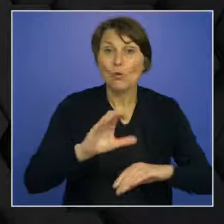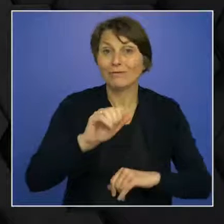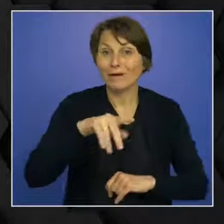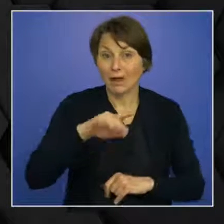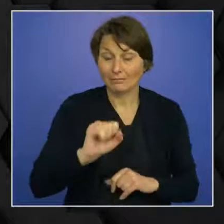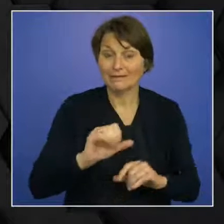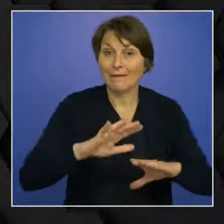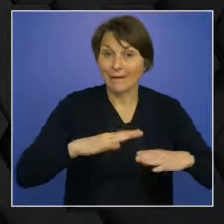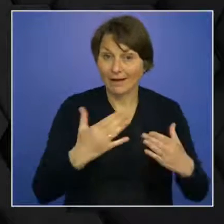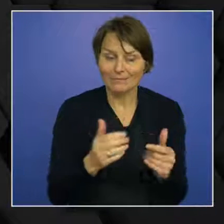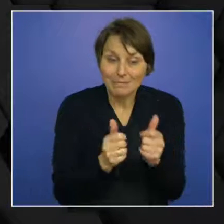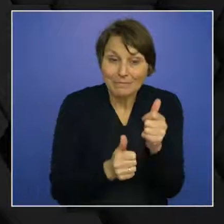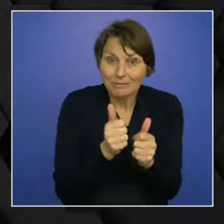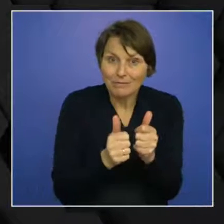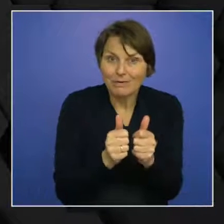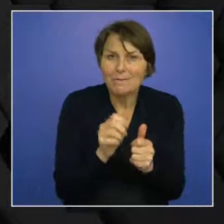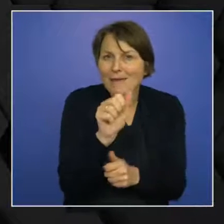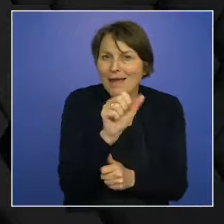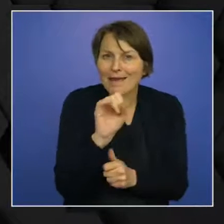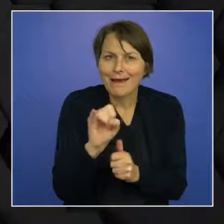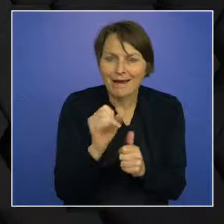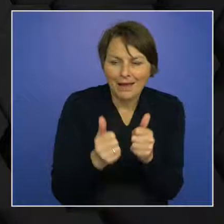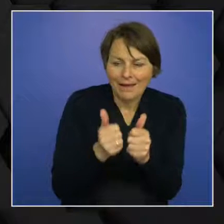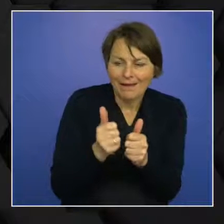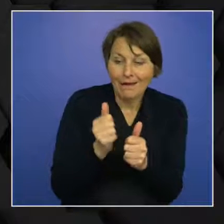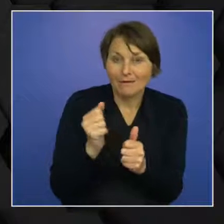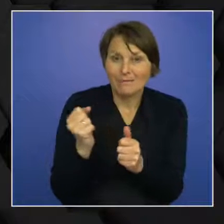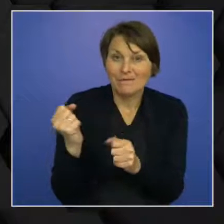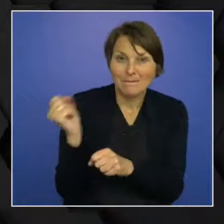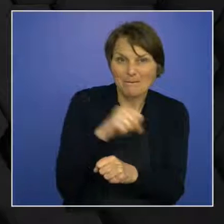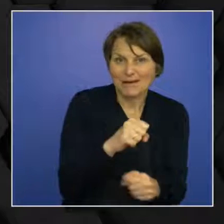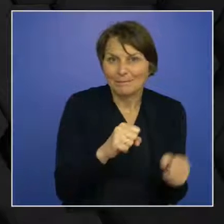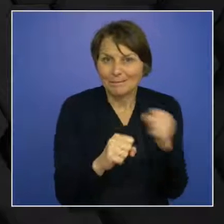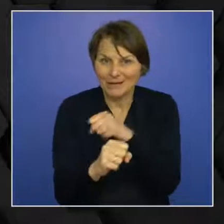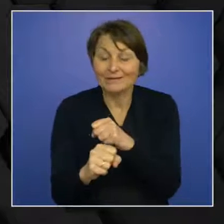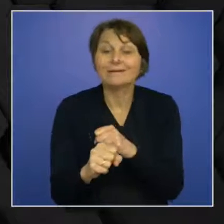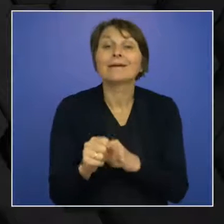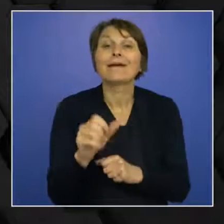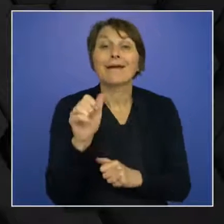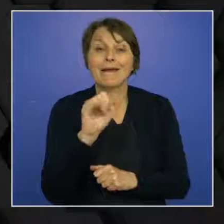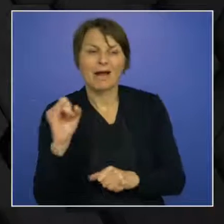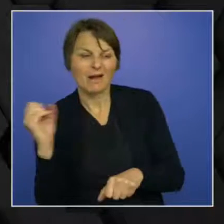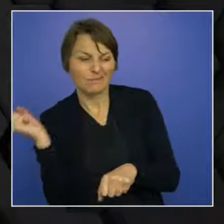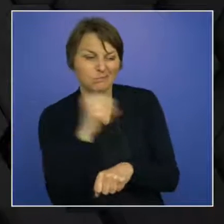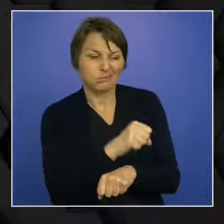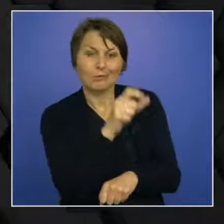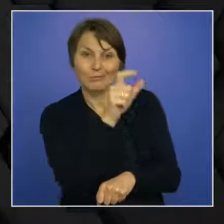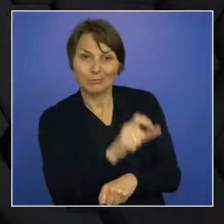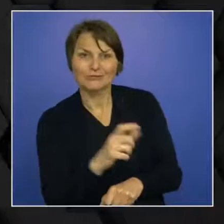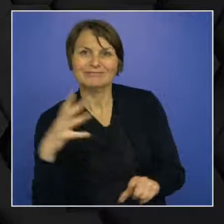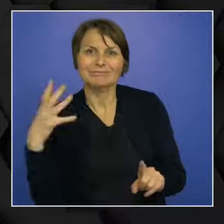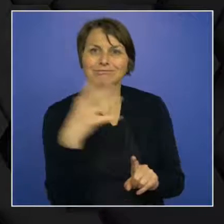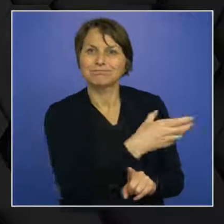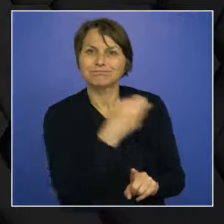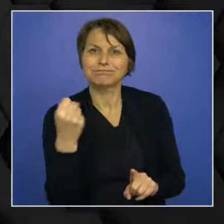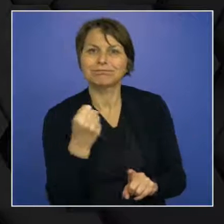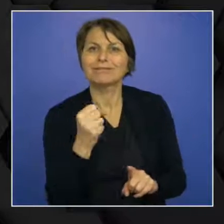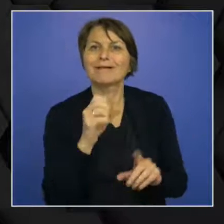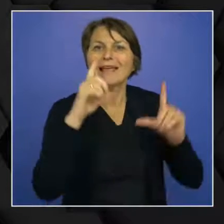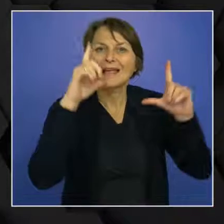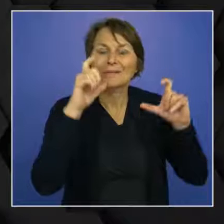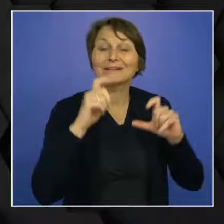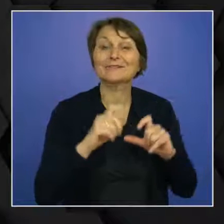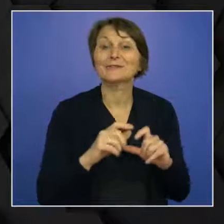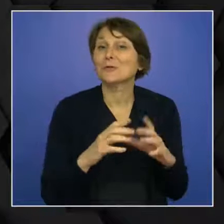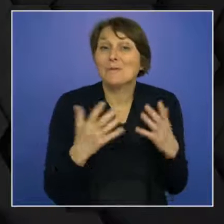AI. An AI has to beat a human to caption an image. And what they did is they took all of their